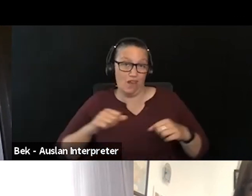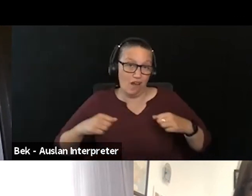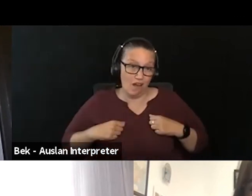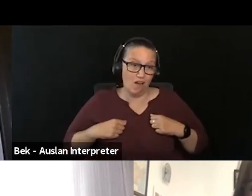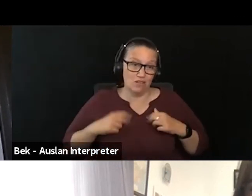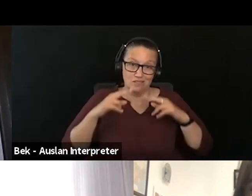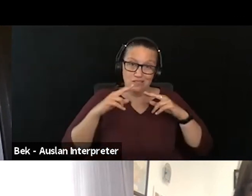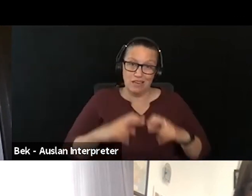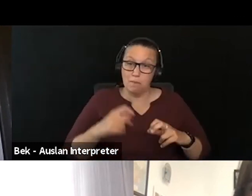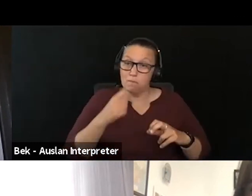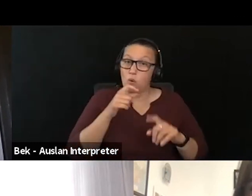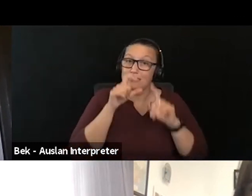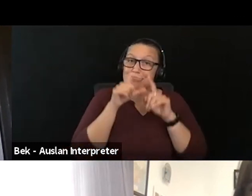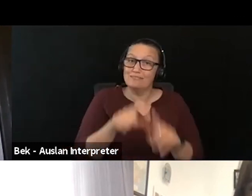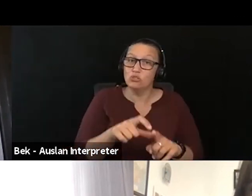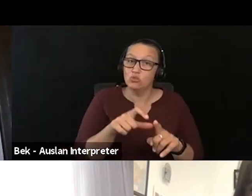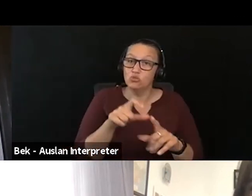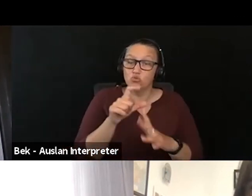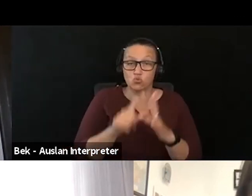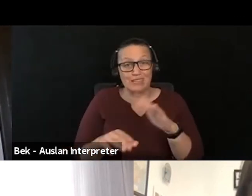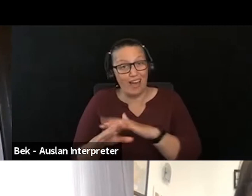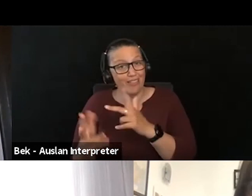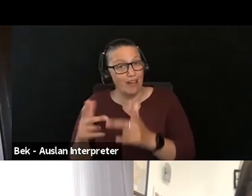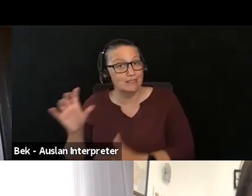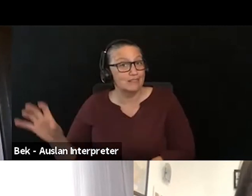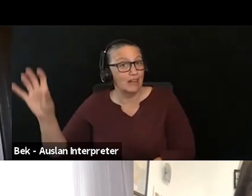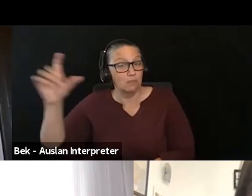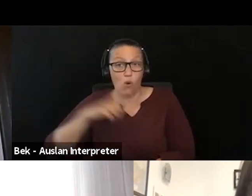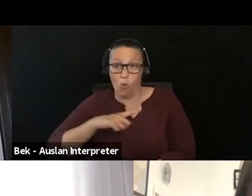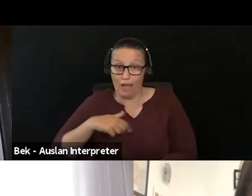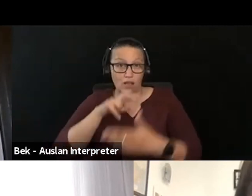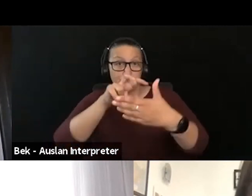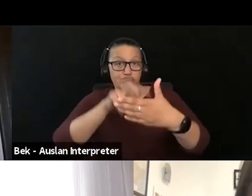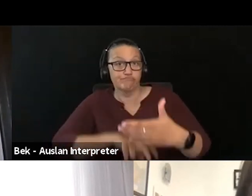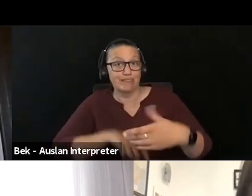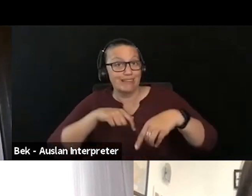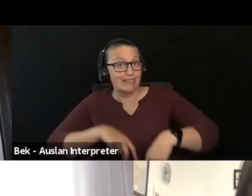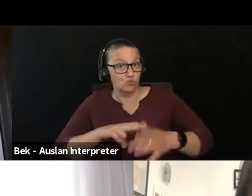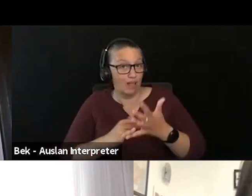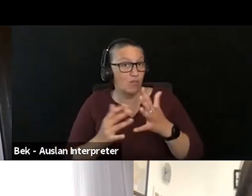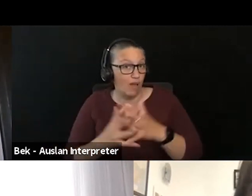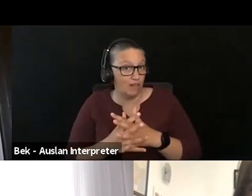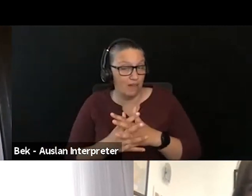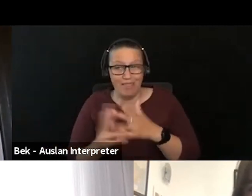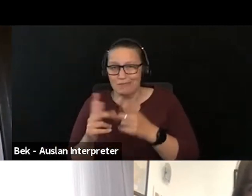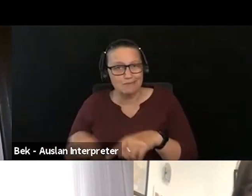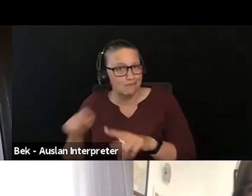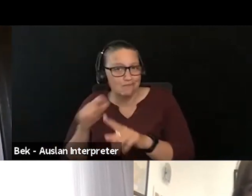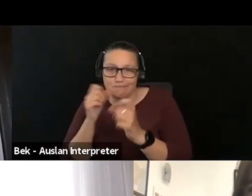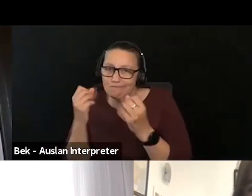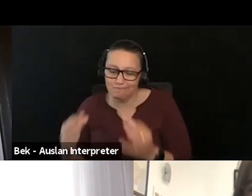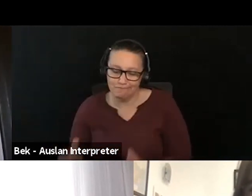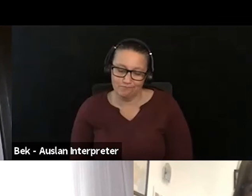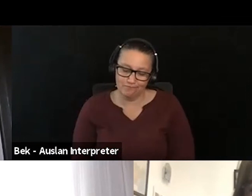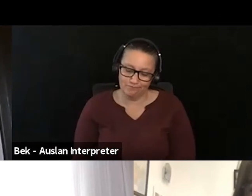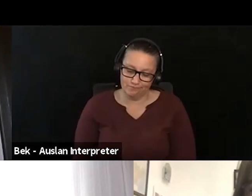in other states for that very reason. Yeah. The other question, and Ian has asked about the prisons,